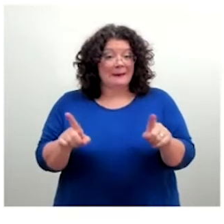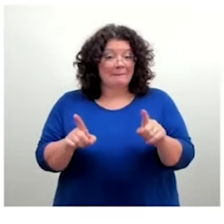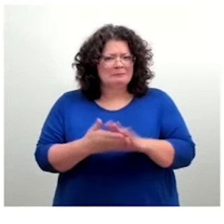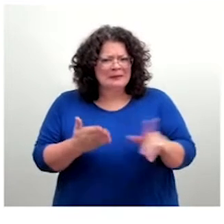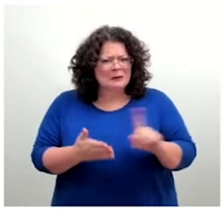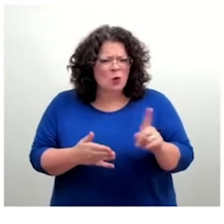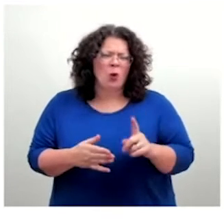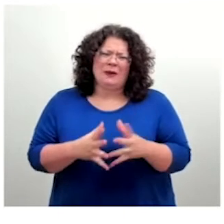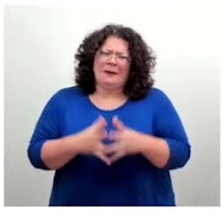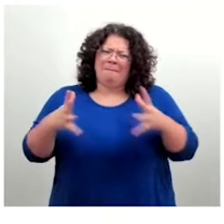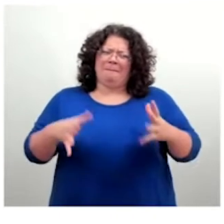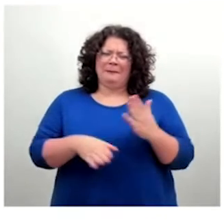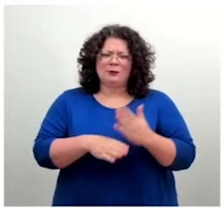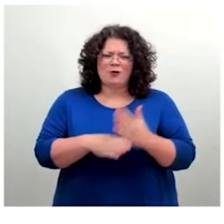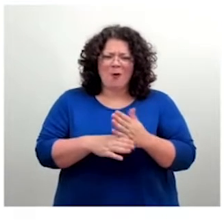slide.